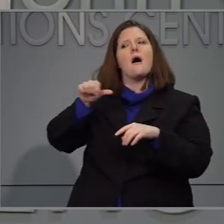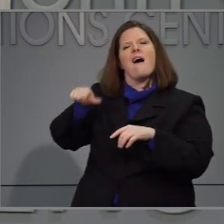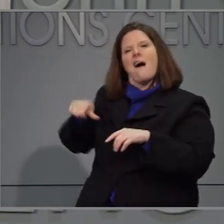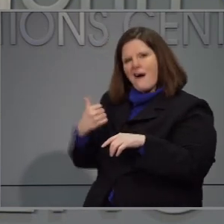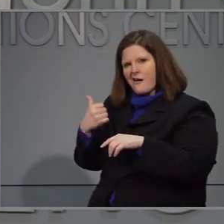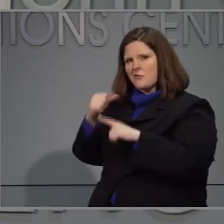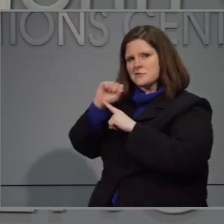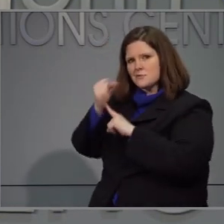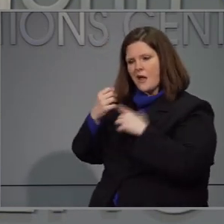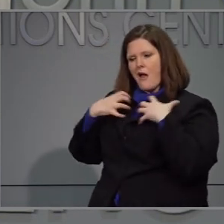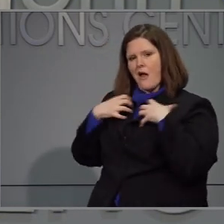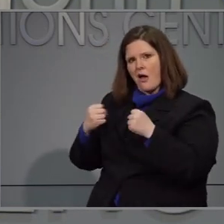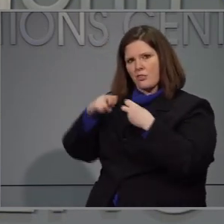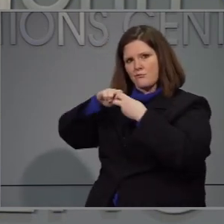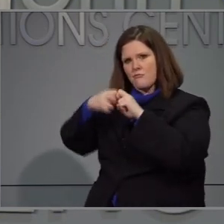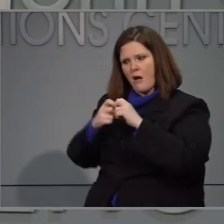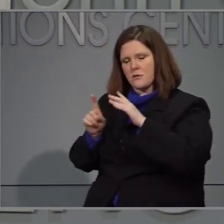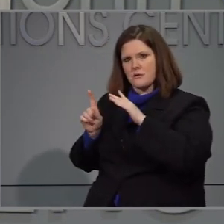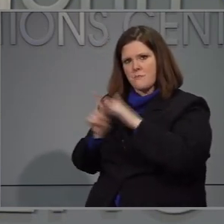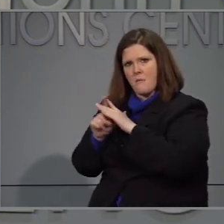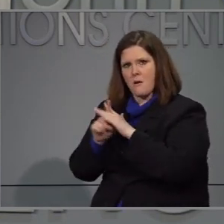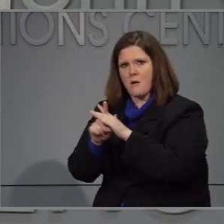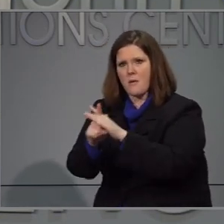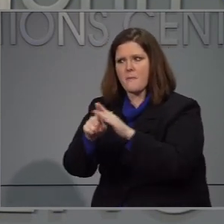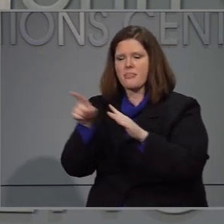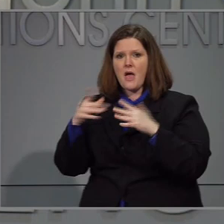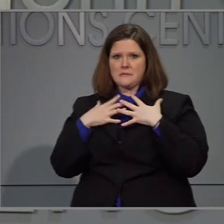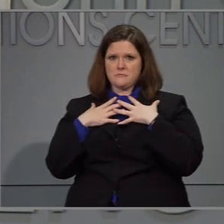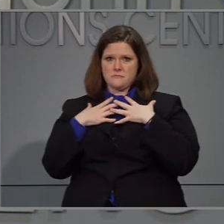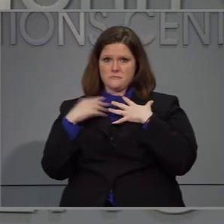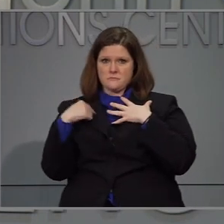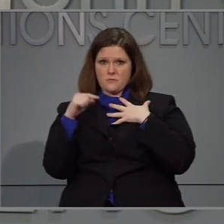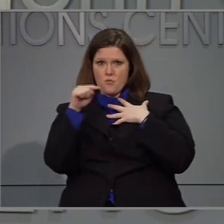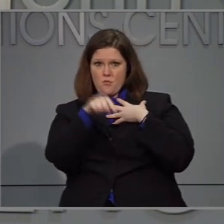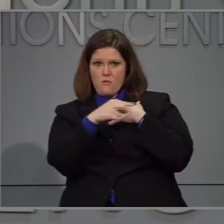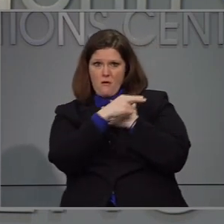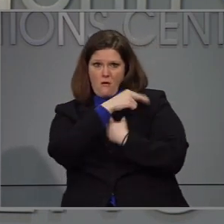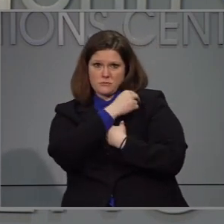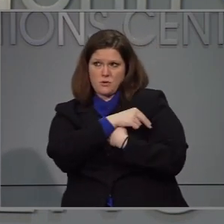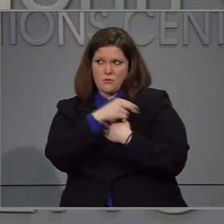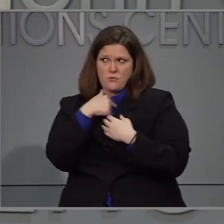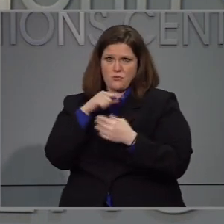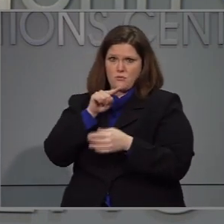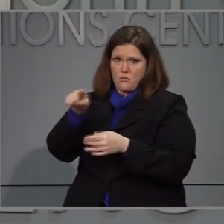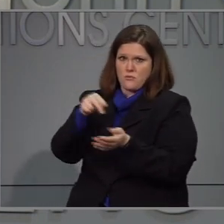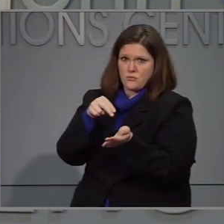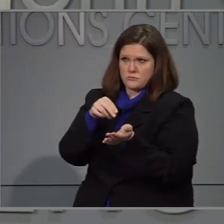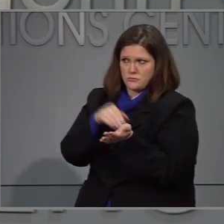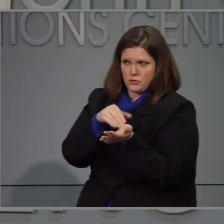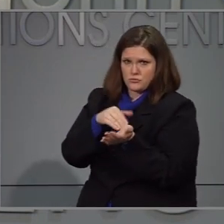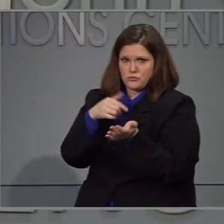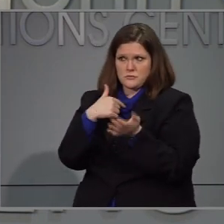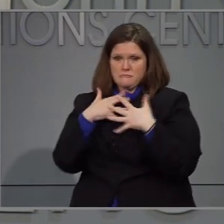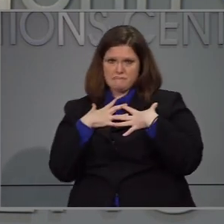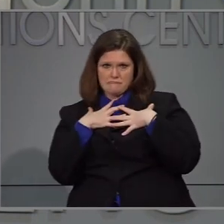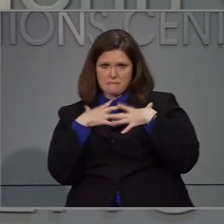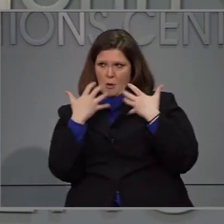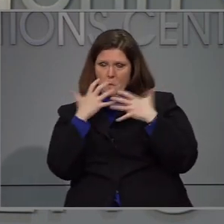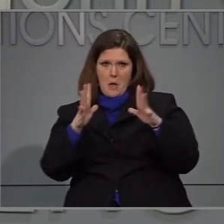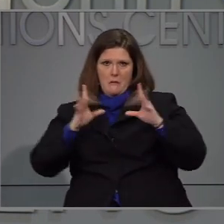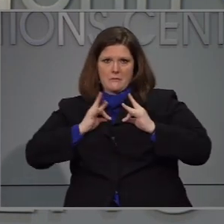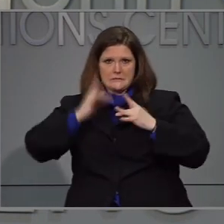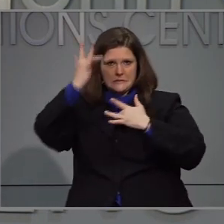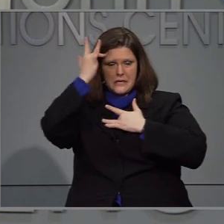have concerns about going to get health care, whether it be in a hospital or not. And I know that Dr. Cohen and her